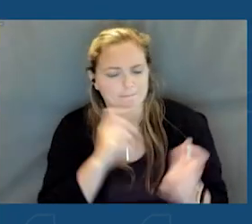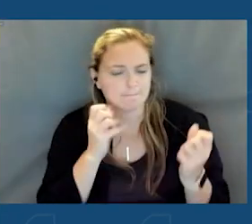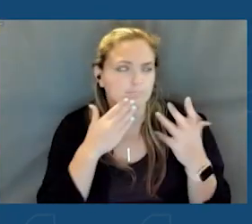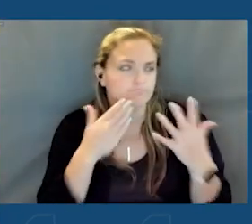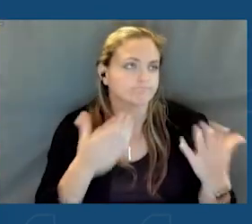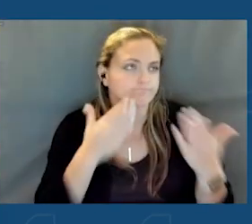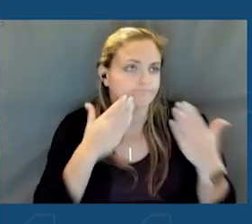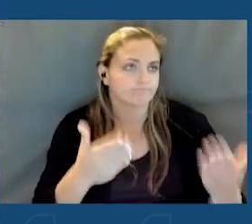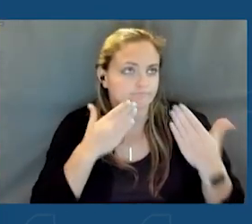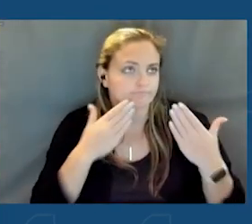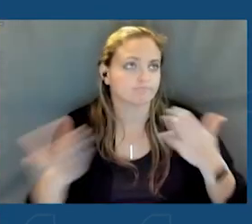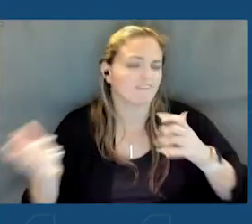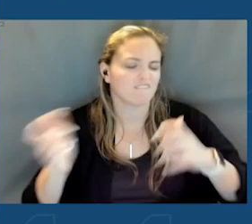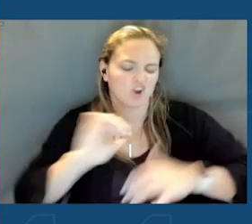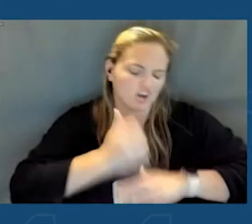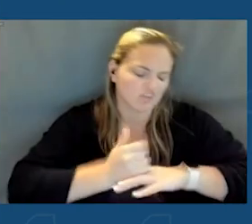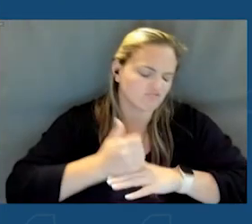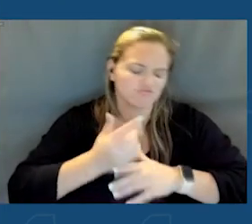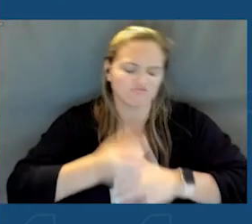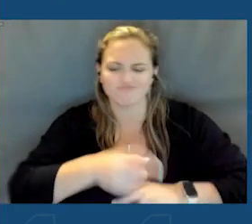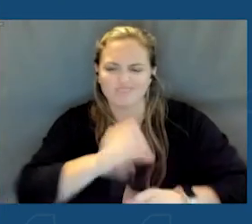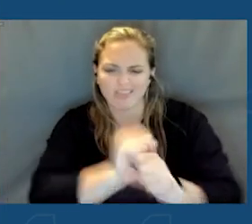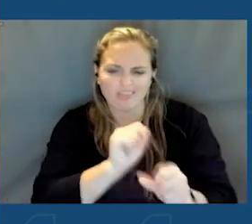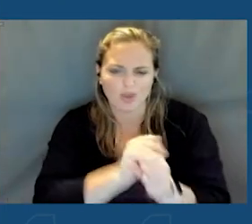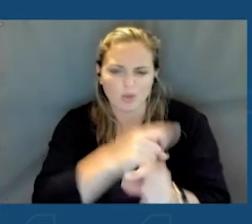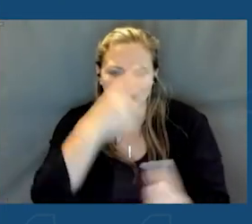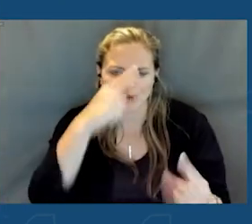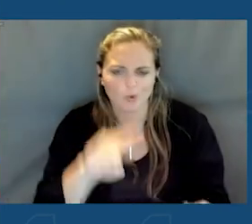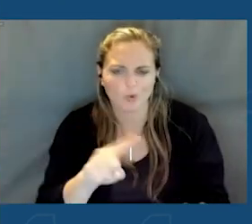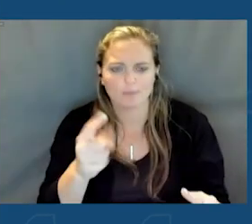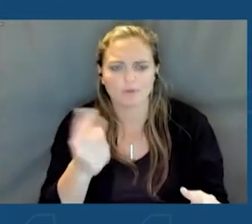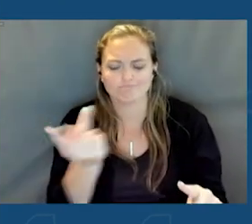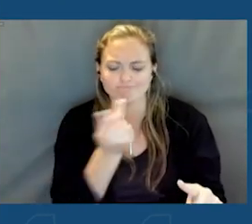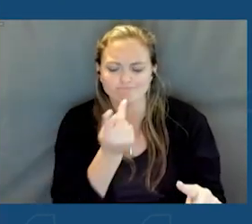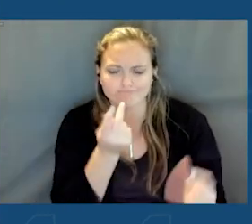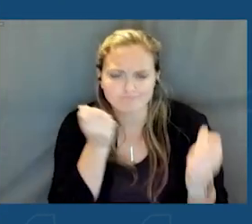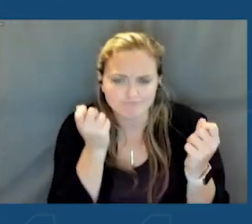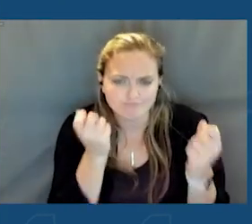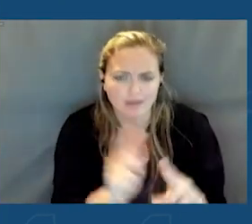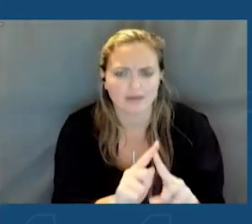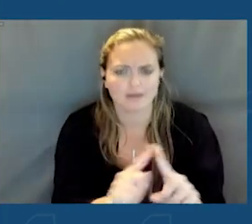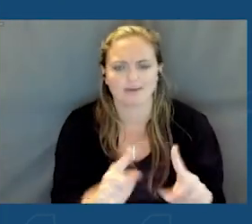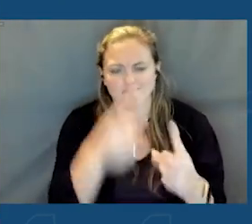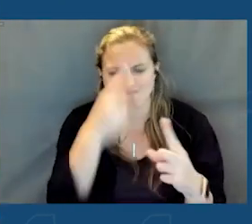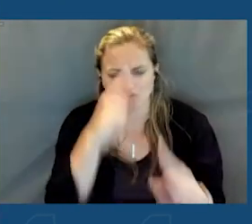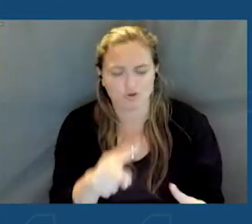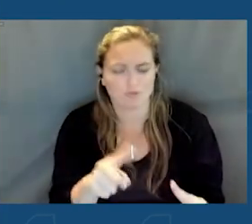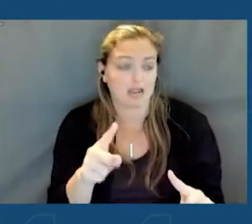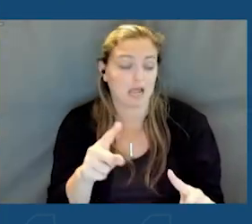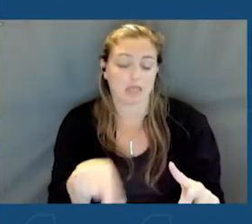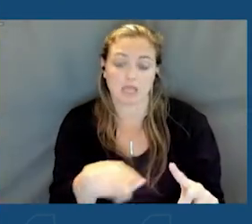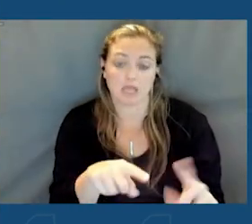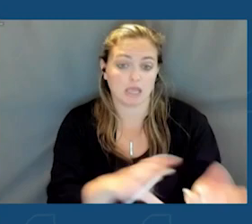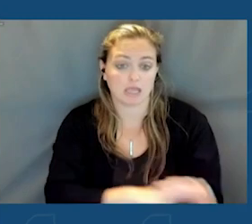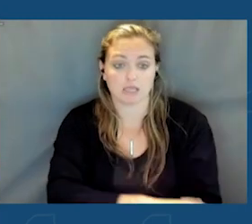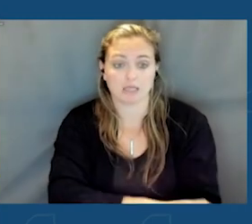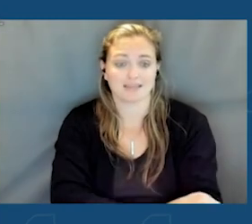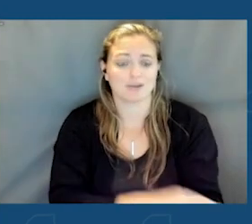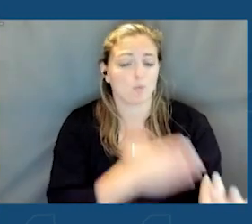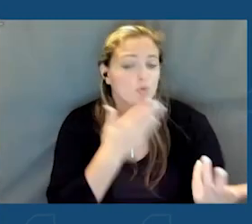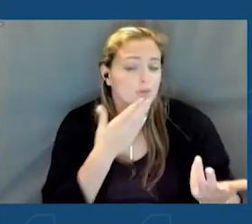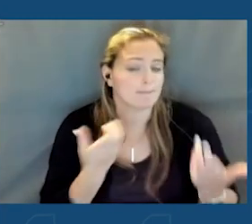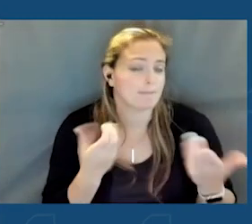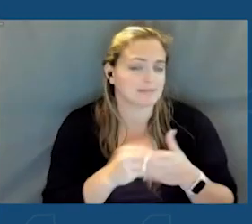path-breaking project labor agreement. You and I have done many of these, and they were the best in the